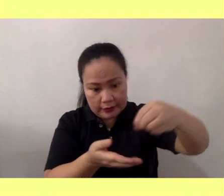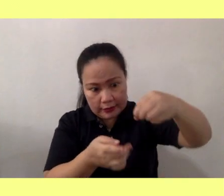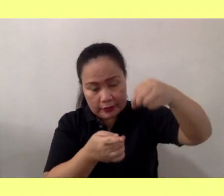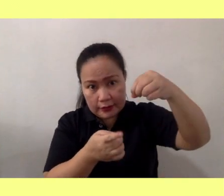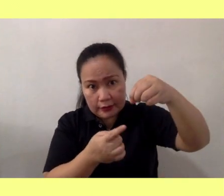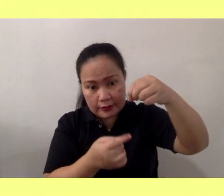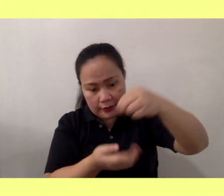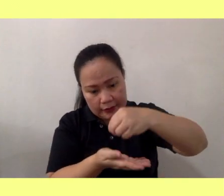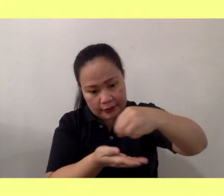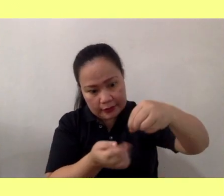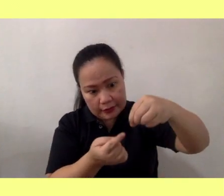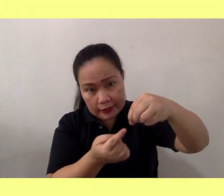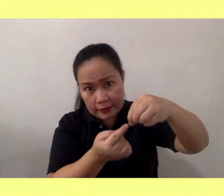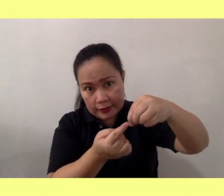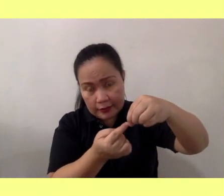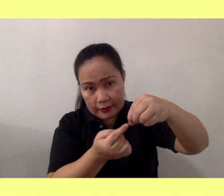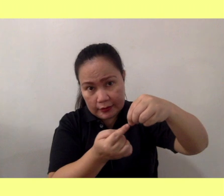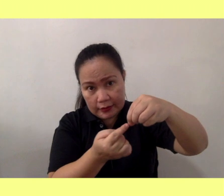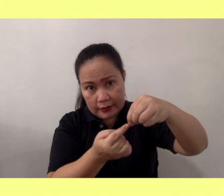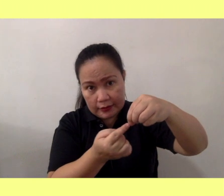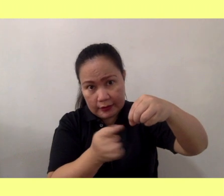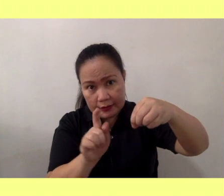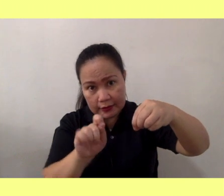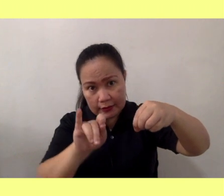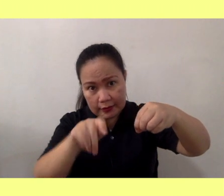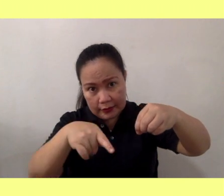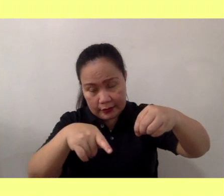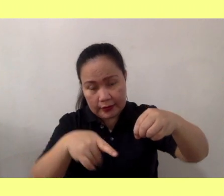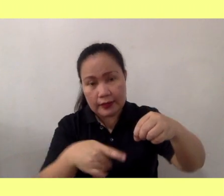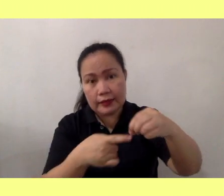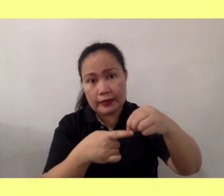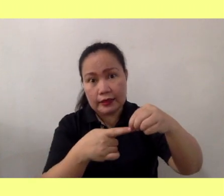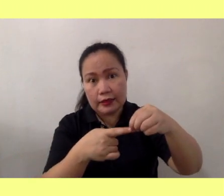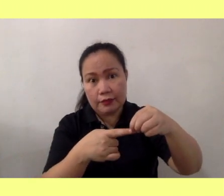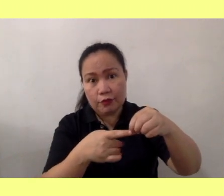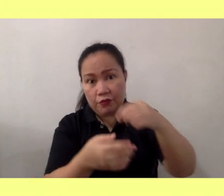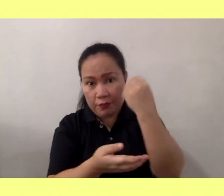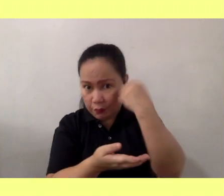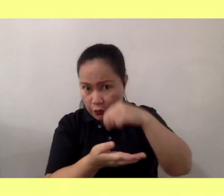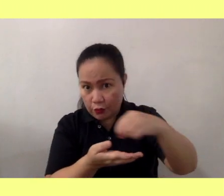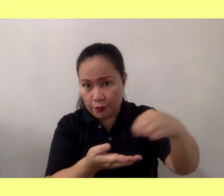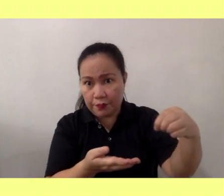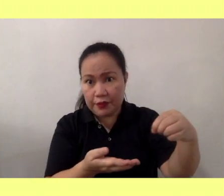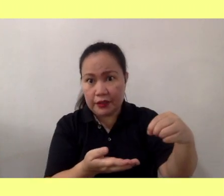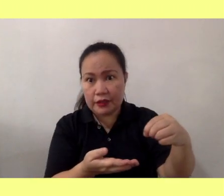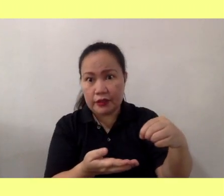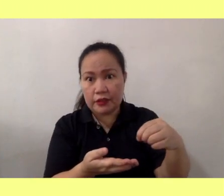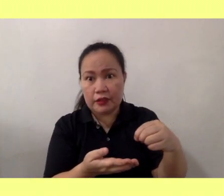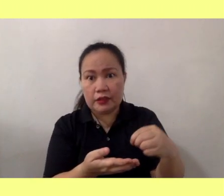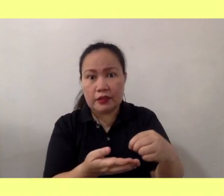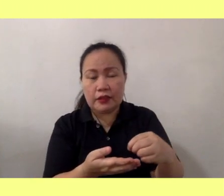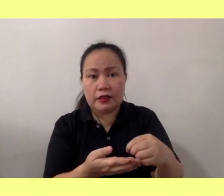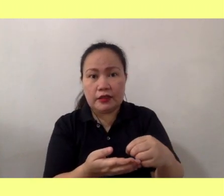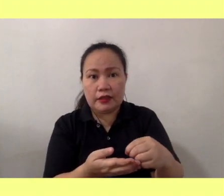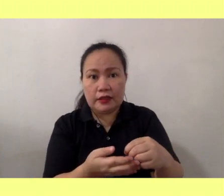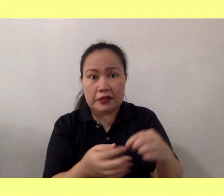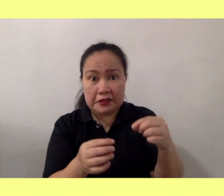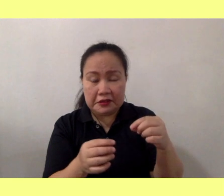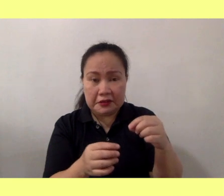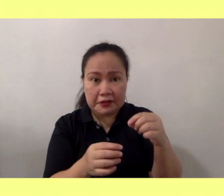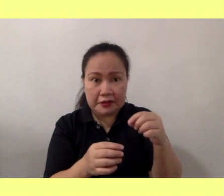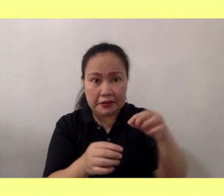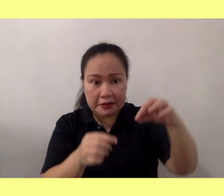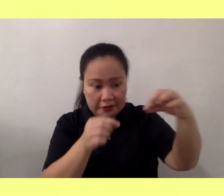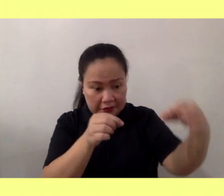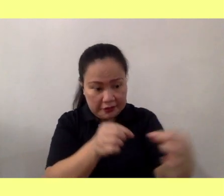lahat ng tip of a finger, tip of a marker, so tip of a needle, so lahat